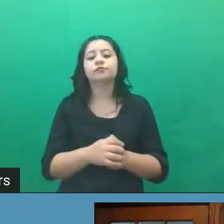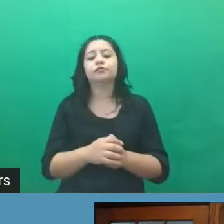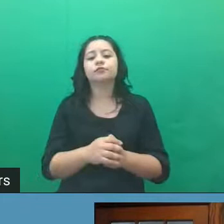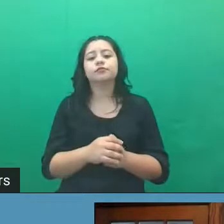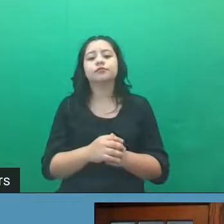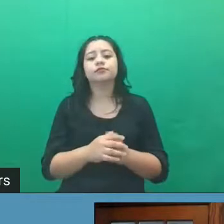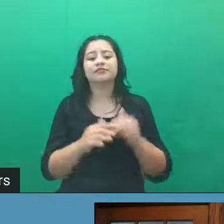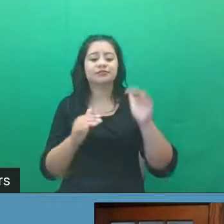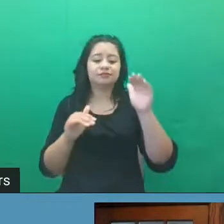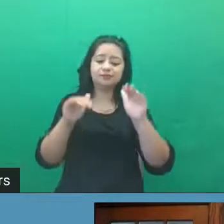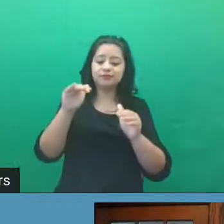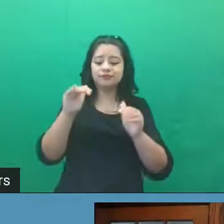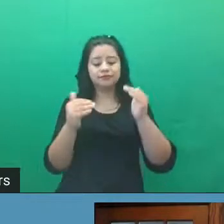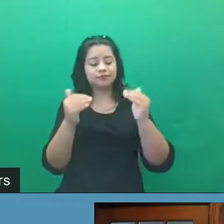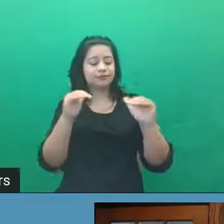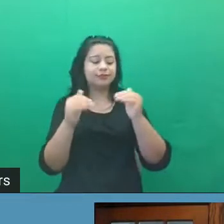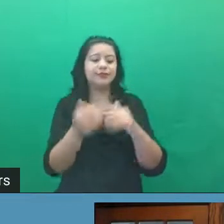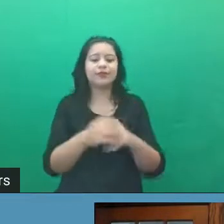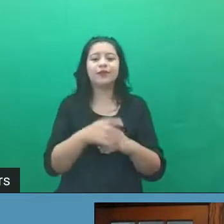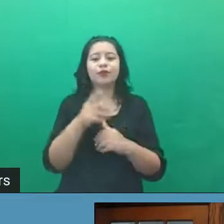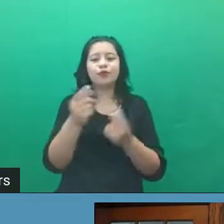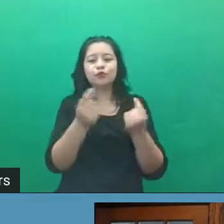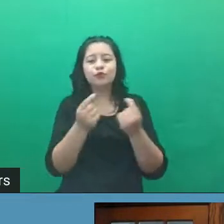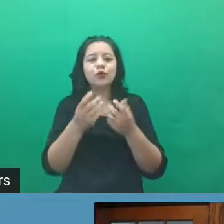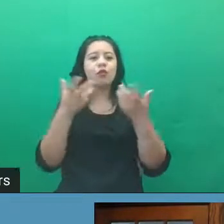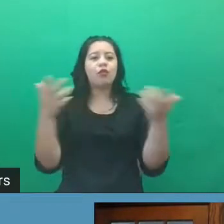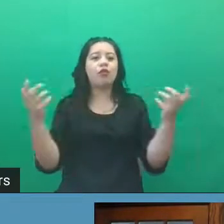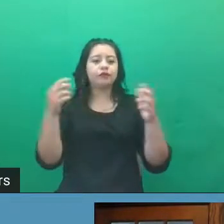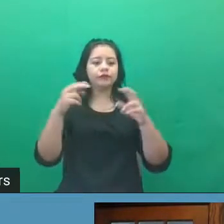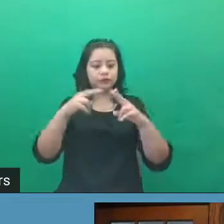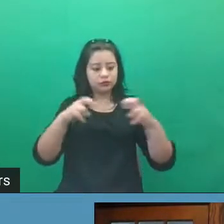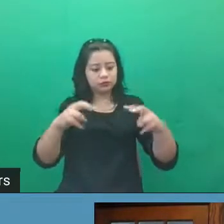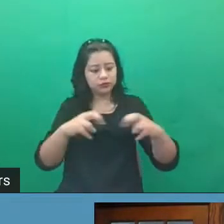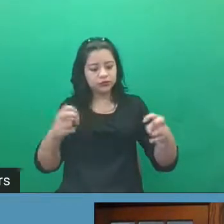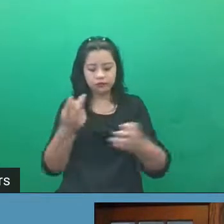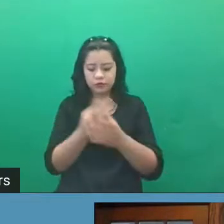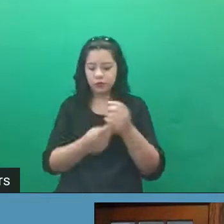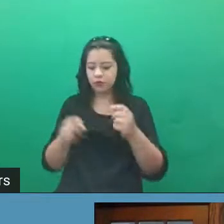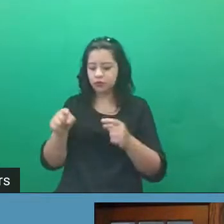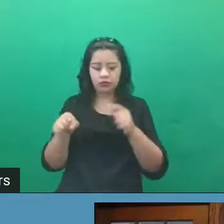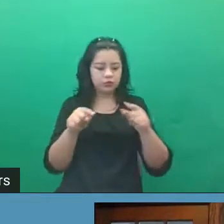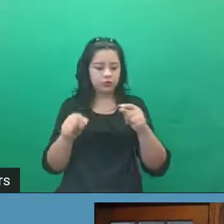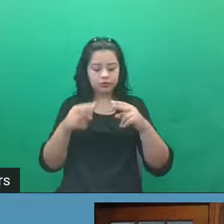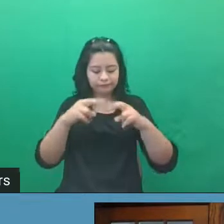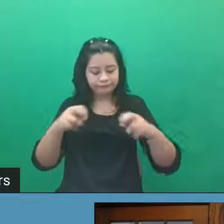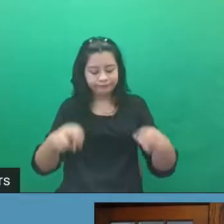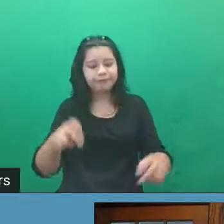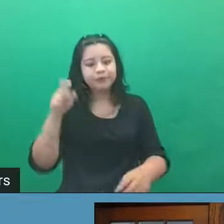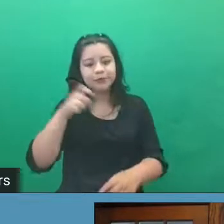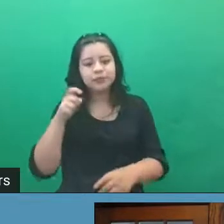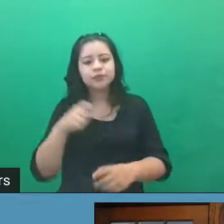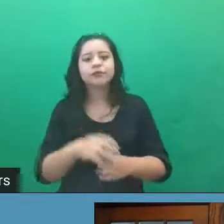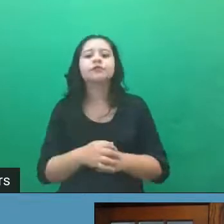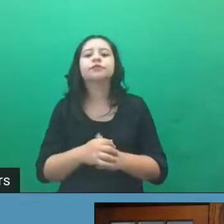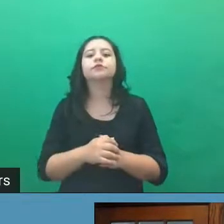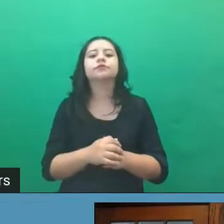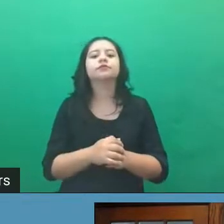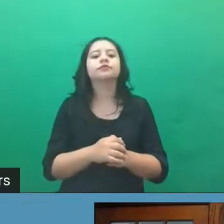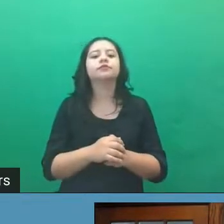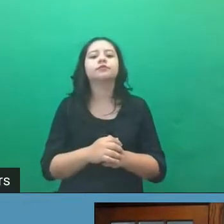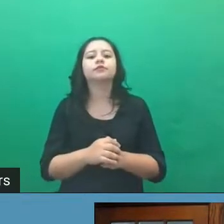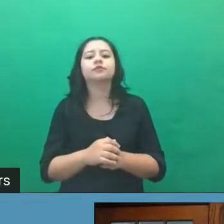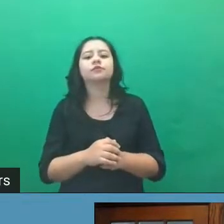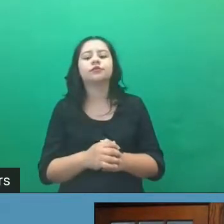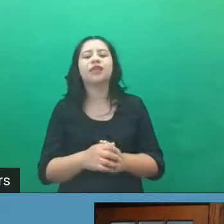The comparisons, I think you have to do a lot of digging. Like if I look at Capterra, I don't think they speak a lot